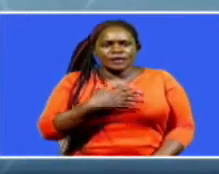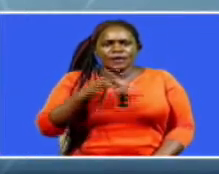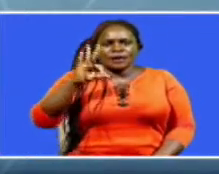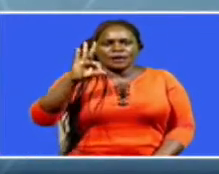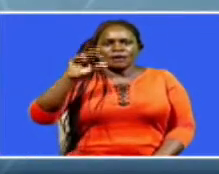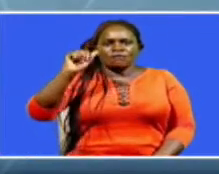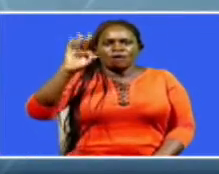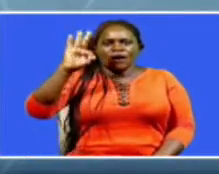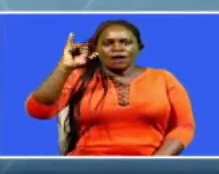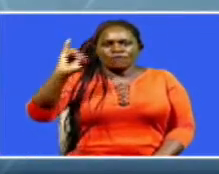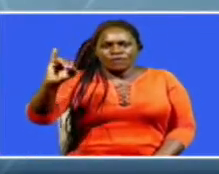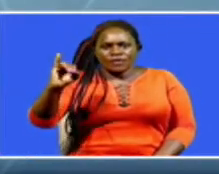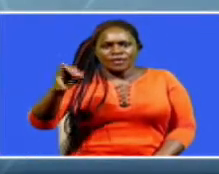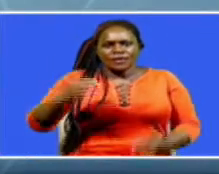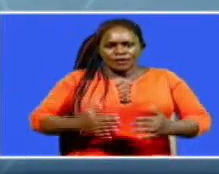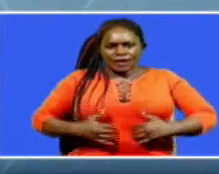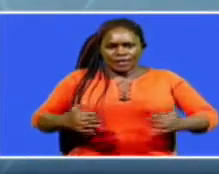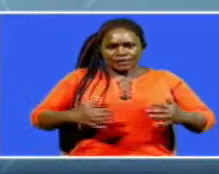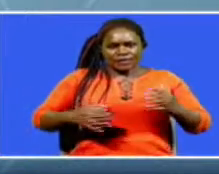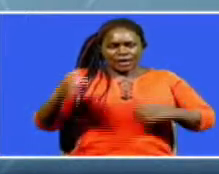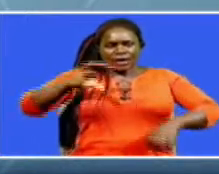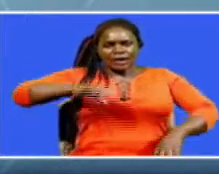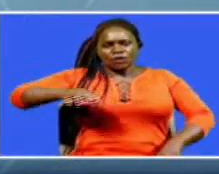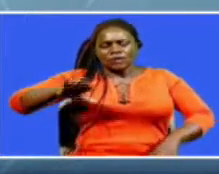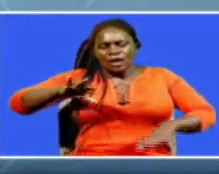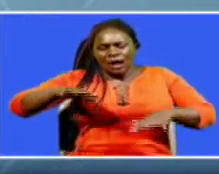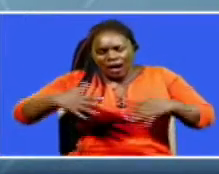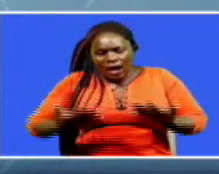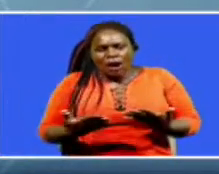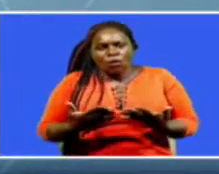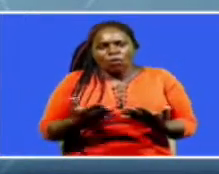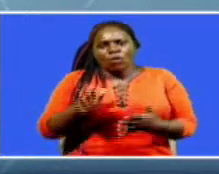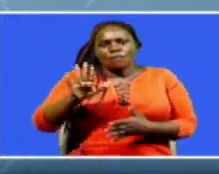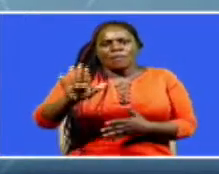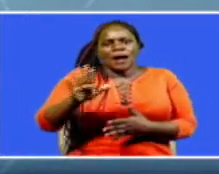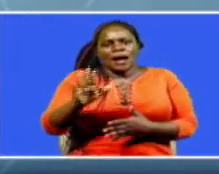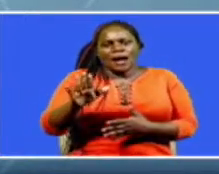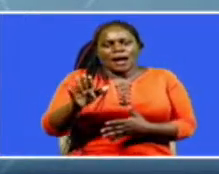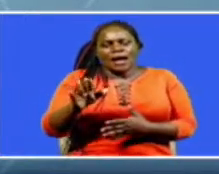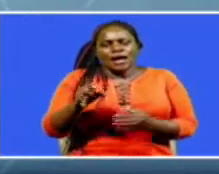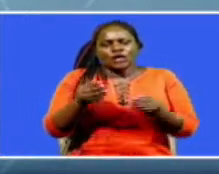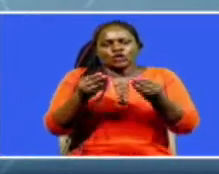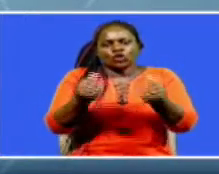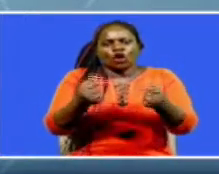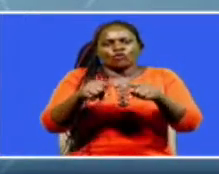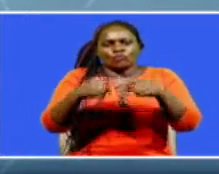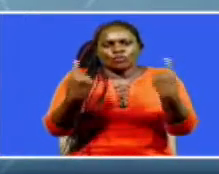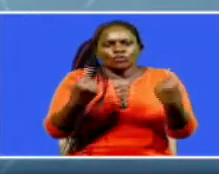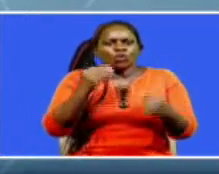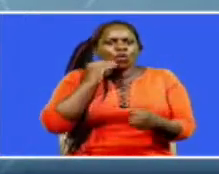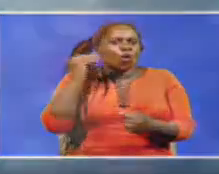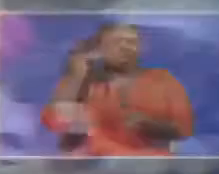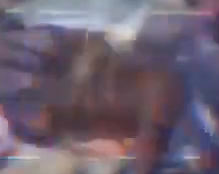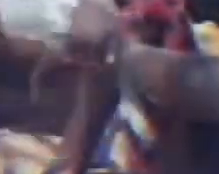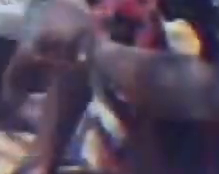constituency in Garissa County to analyze how exactly the Maslahi method is working. Take a look.